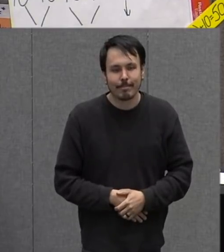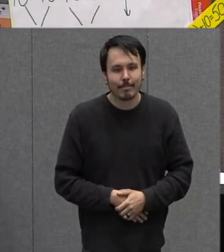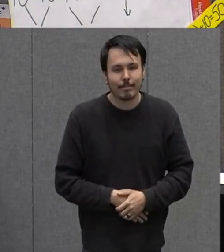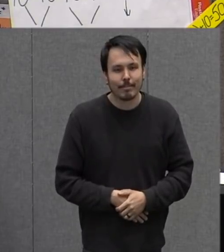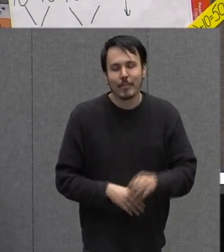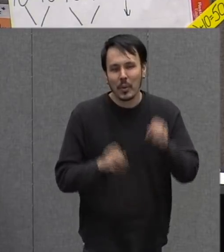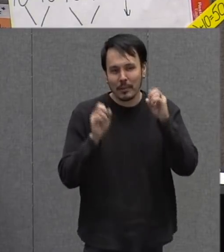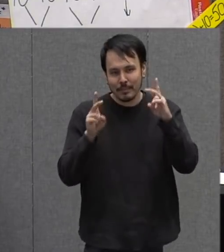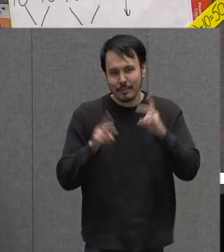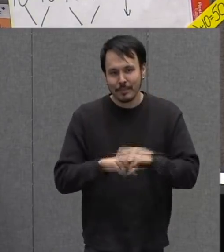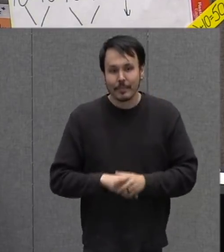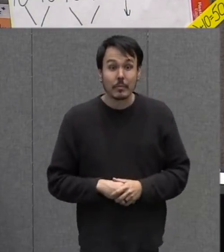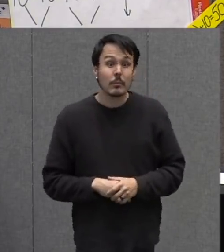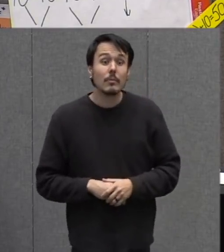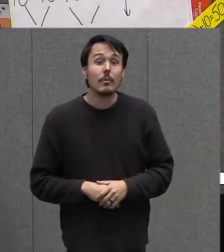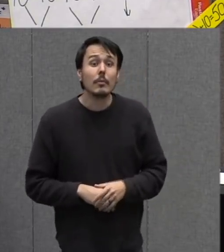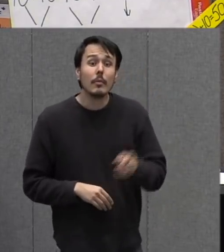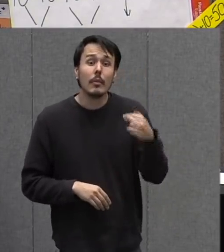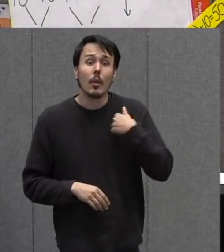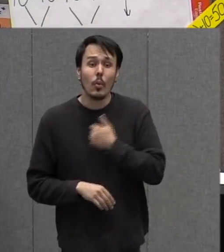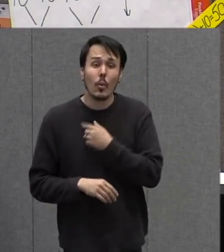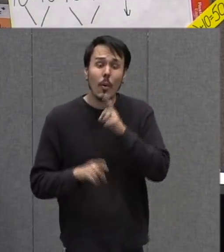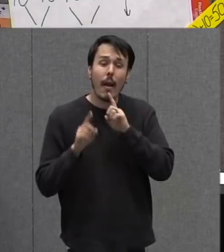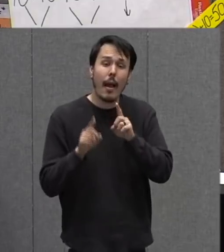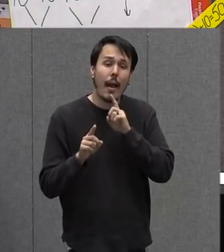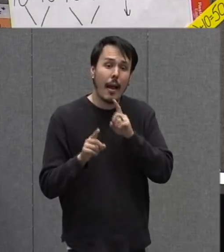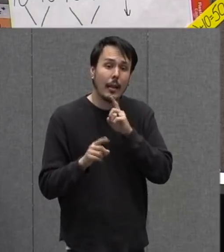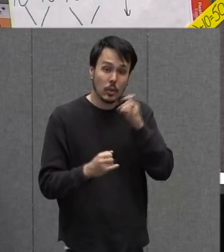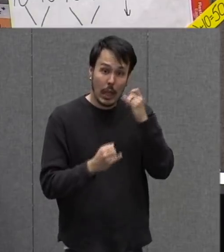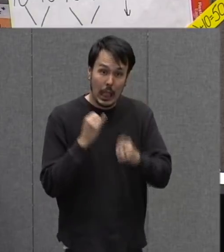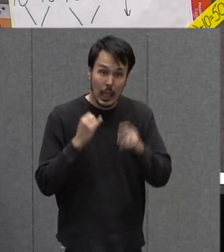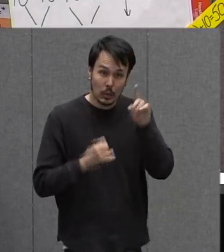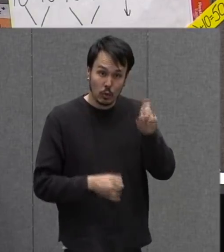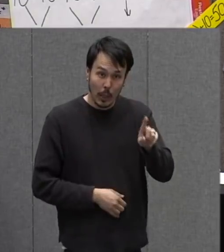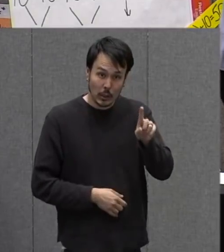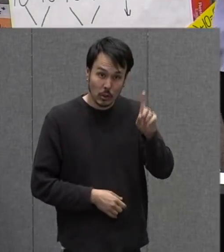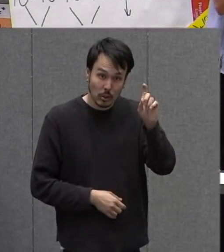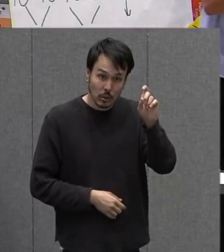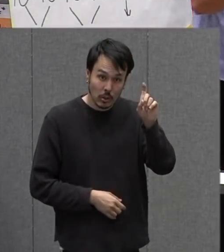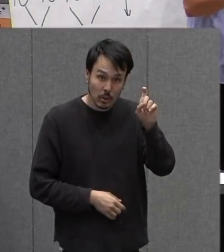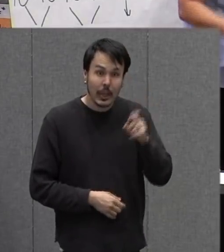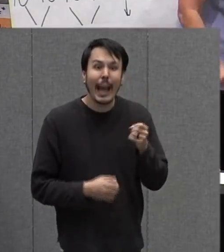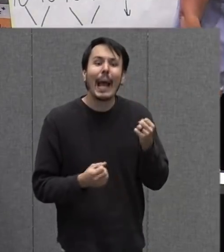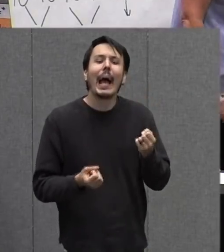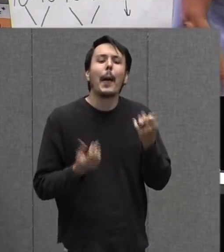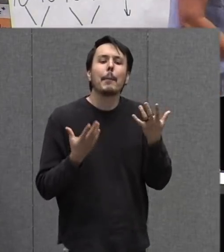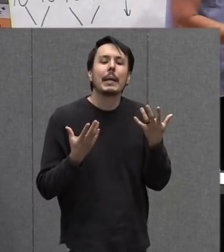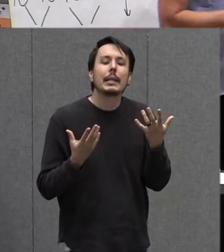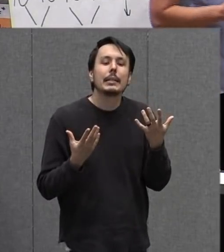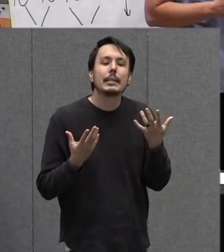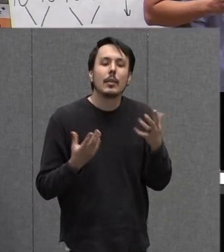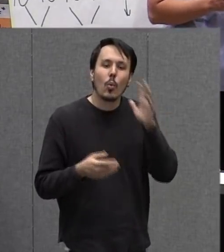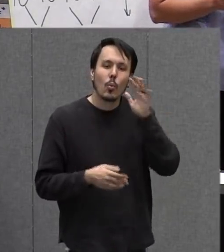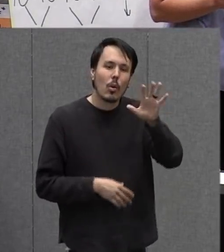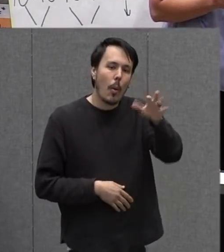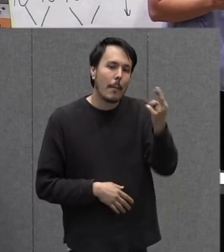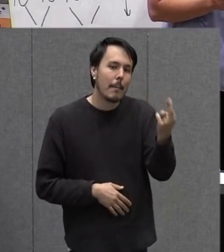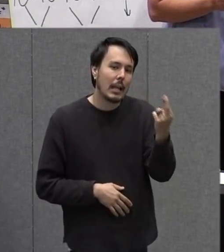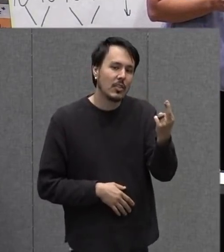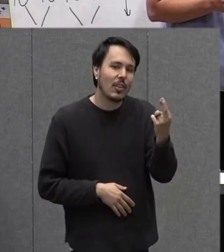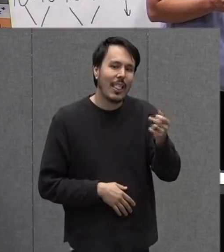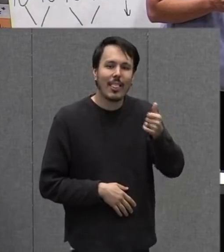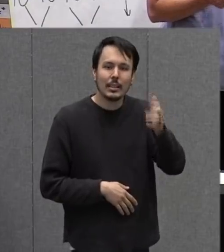All right. So did we answer the last question? How many will your best friend need to